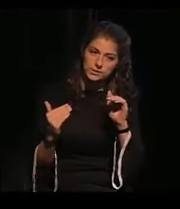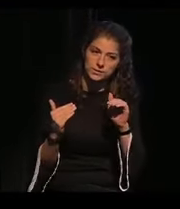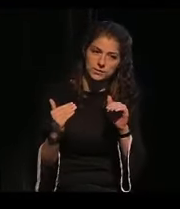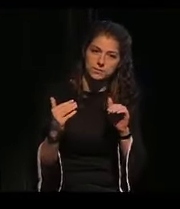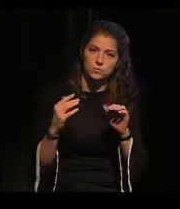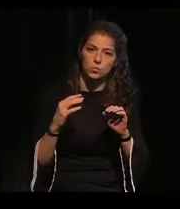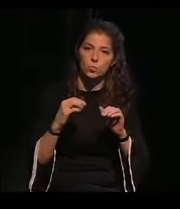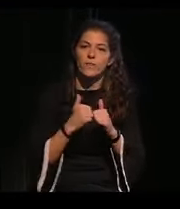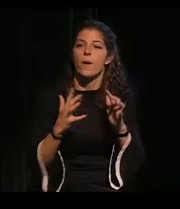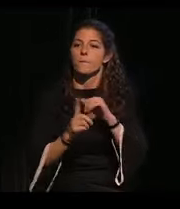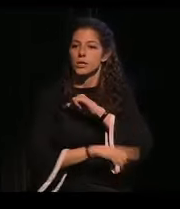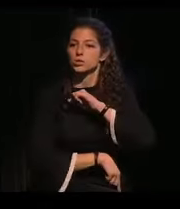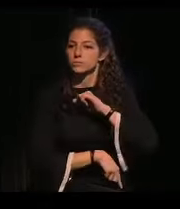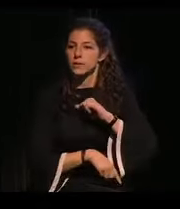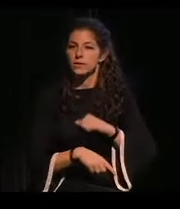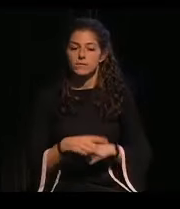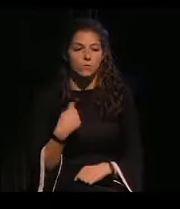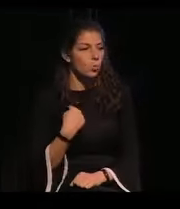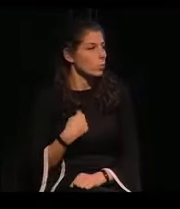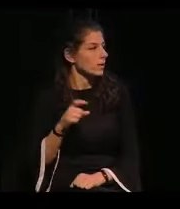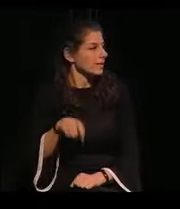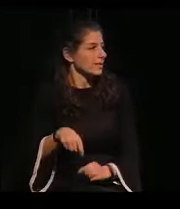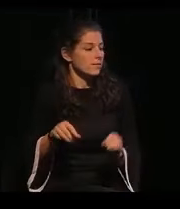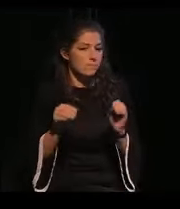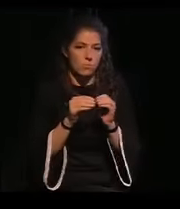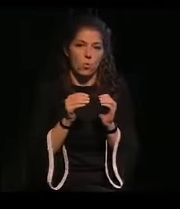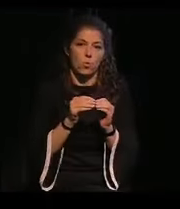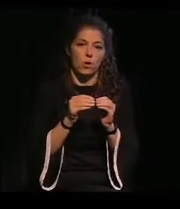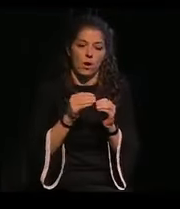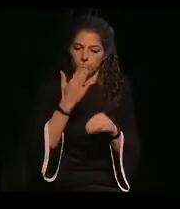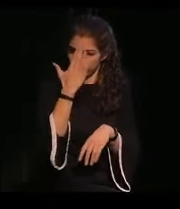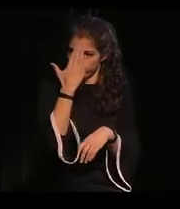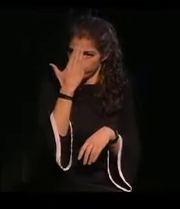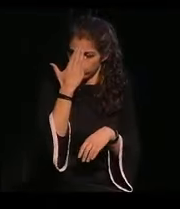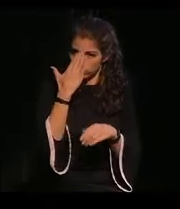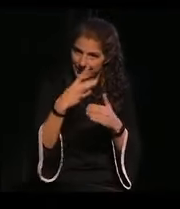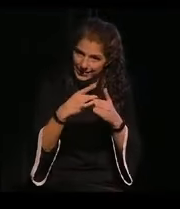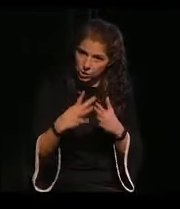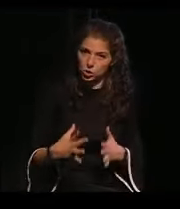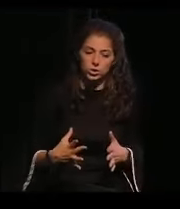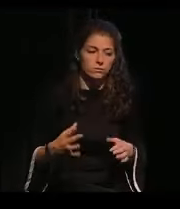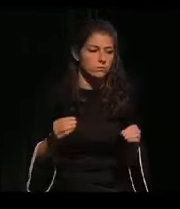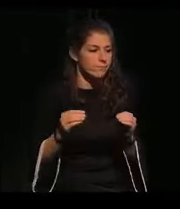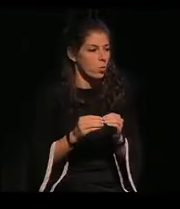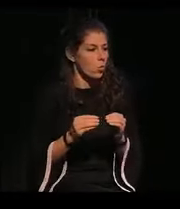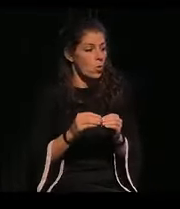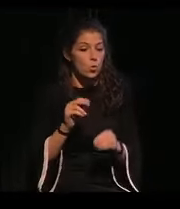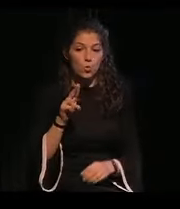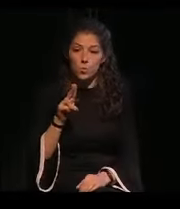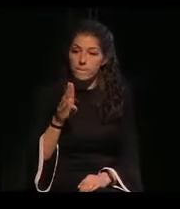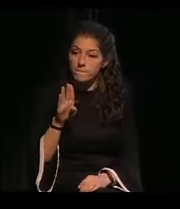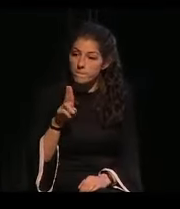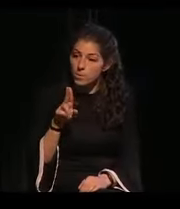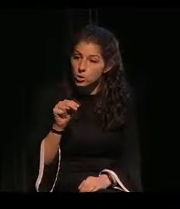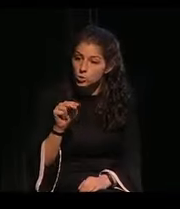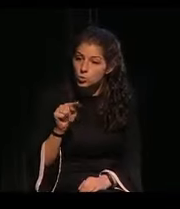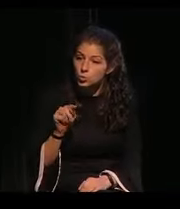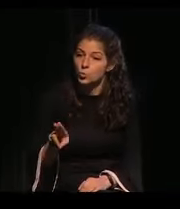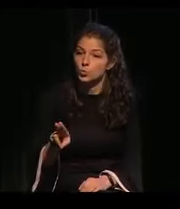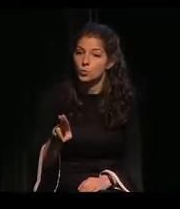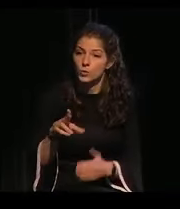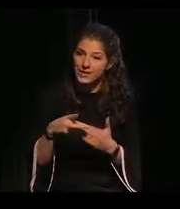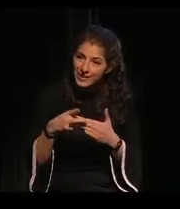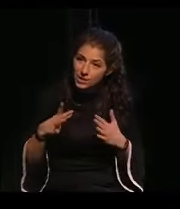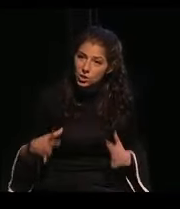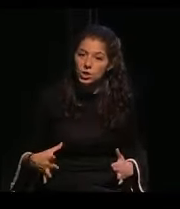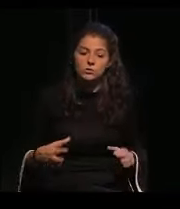beyond punishment. We need more conscientious leaders. We need more Ubuntu leaders.